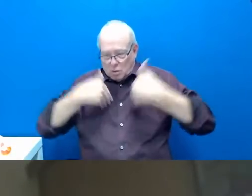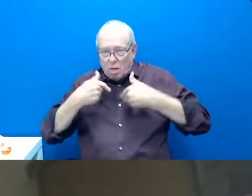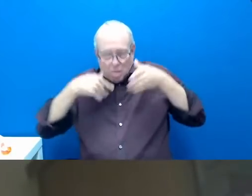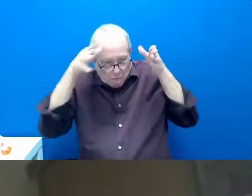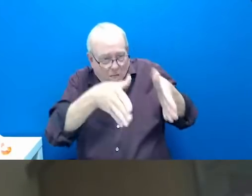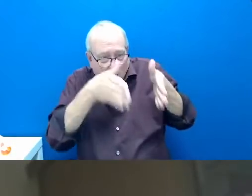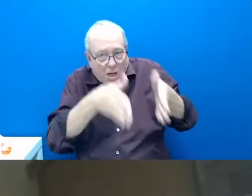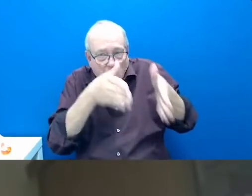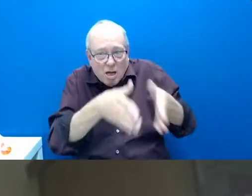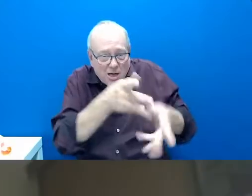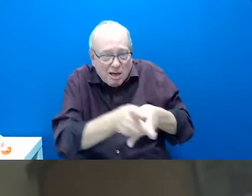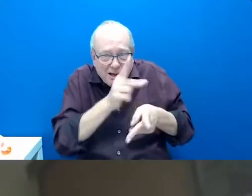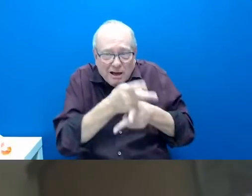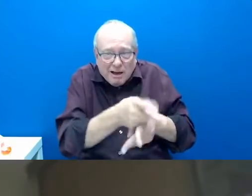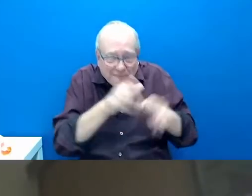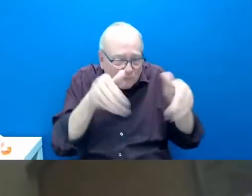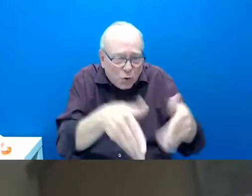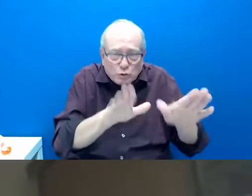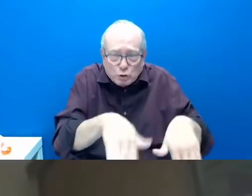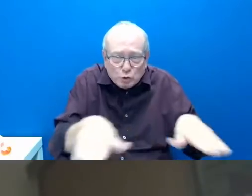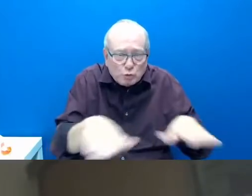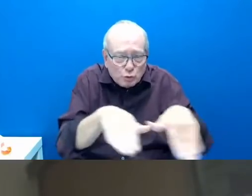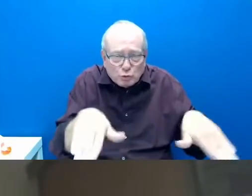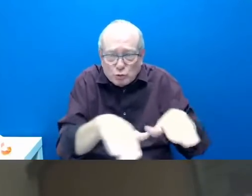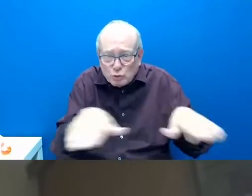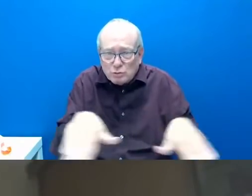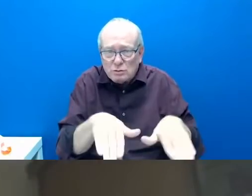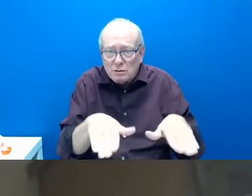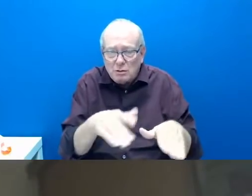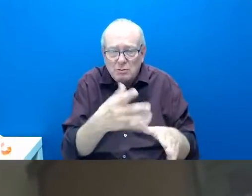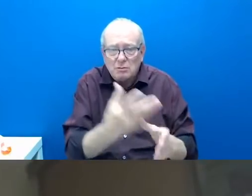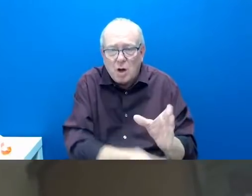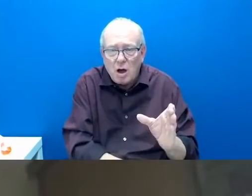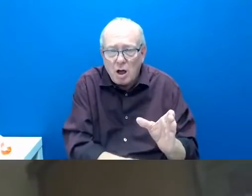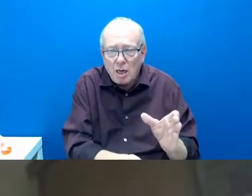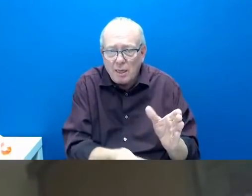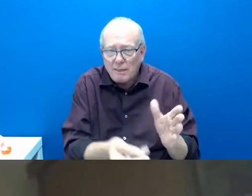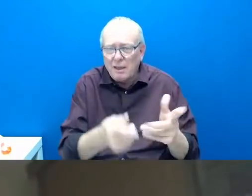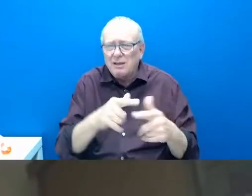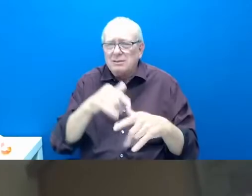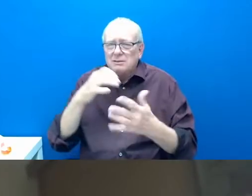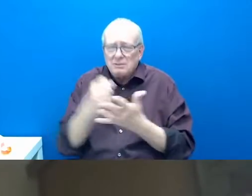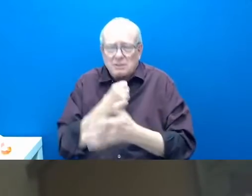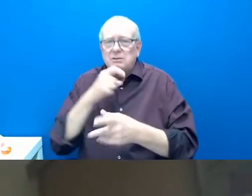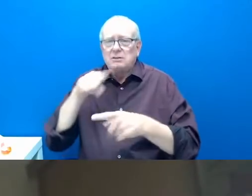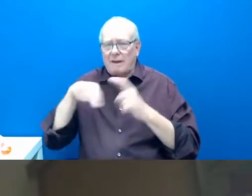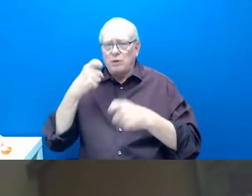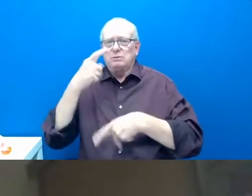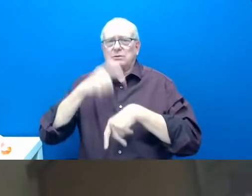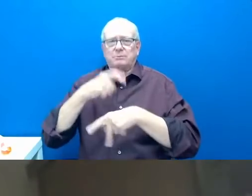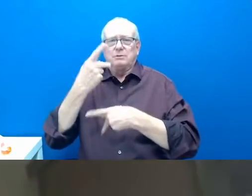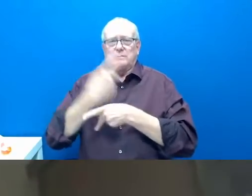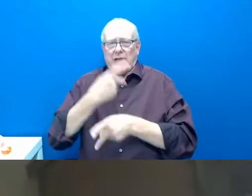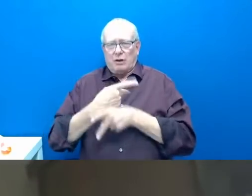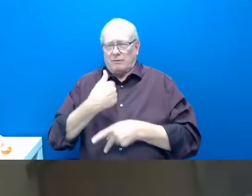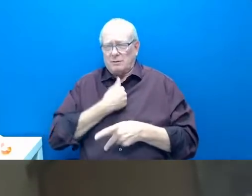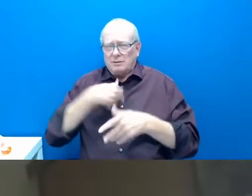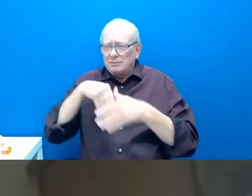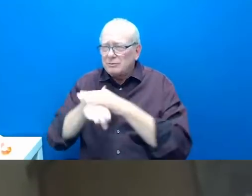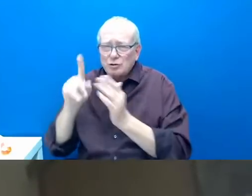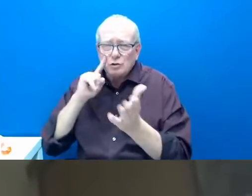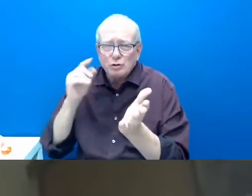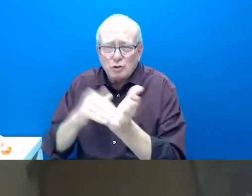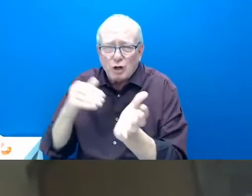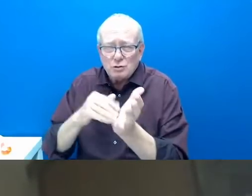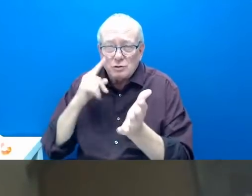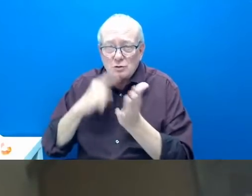so hyper-focused on their kids. And so I thought, dang it, it's kind of time for me to actually go start taking care of myself. So I went in for a checkup. And they